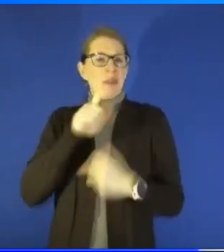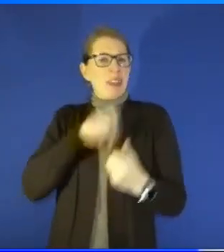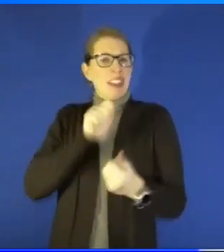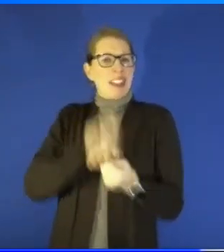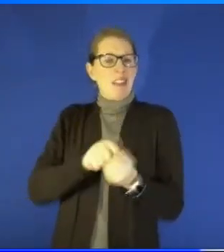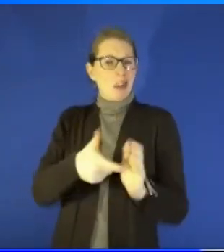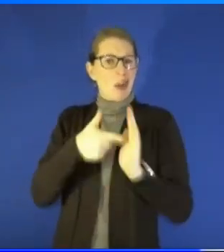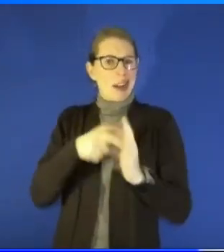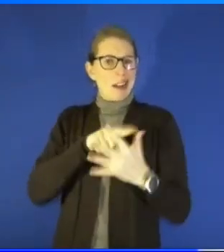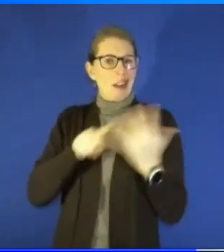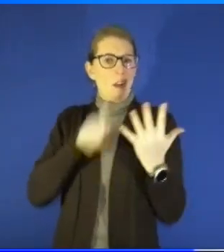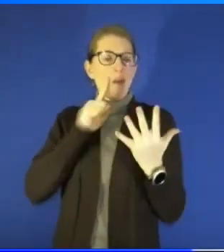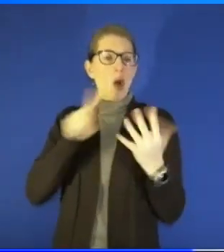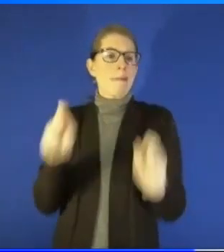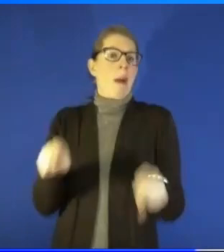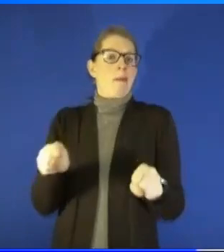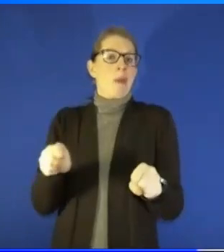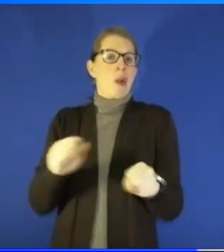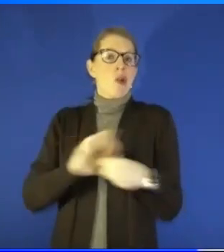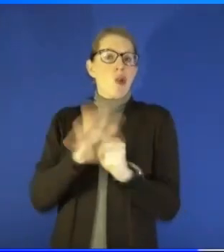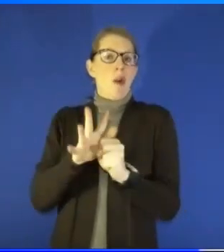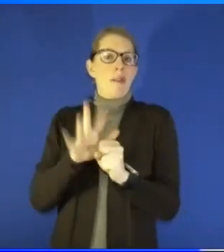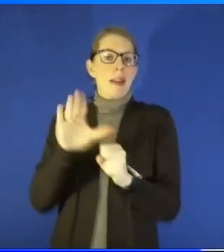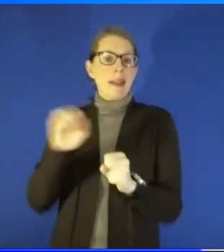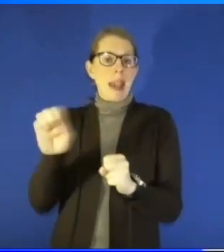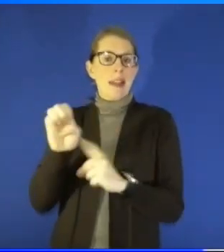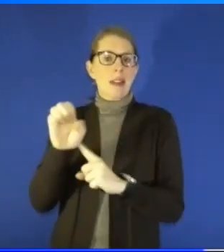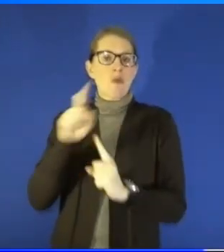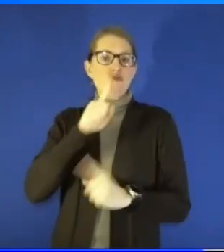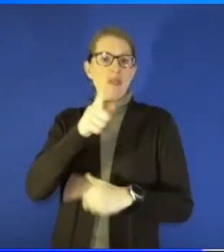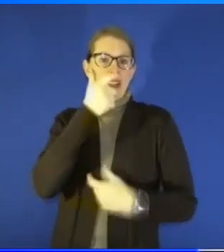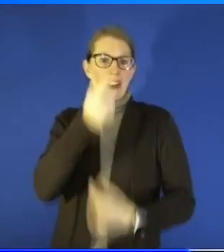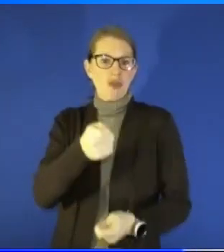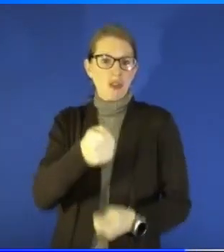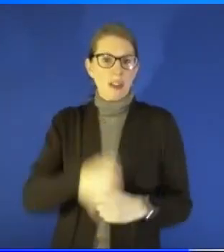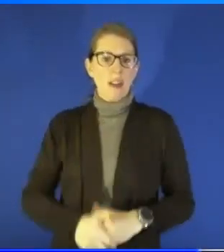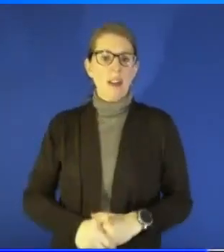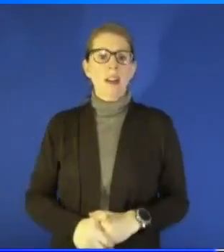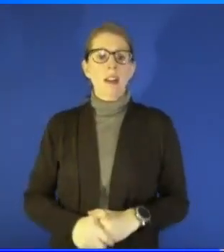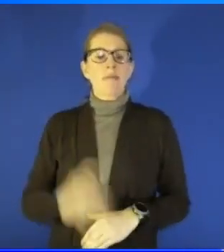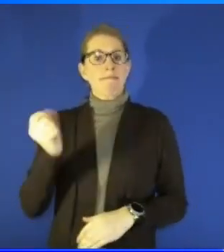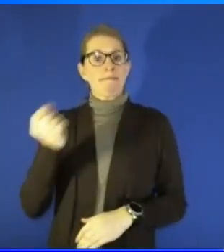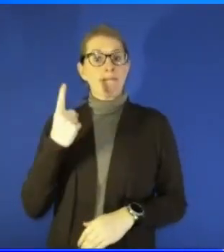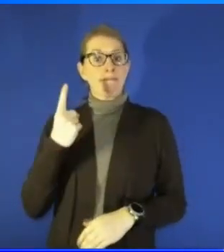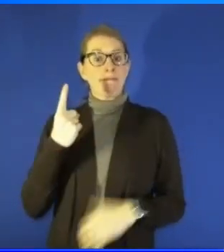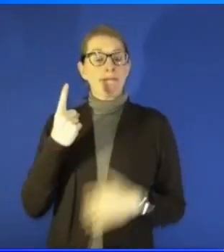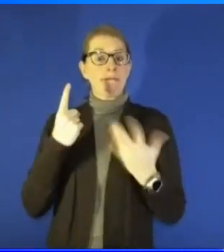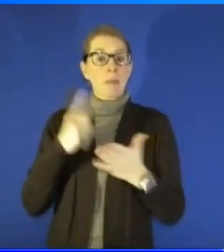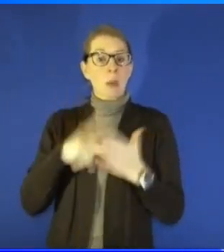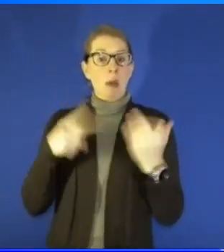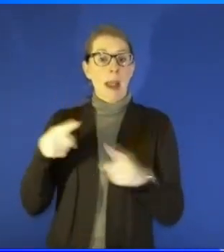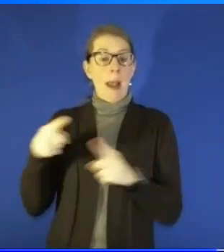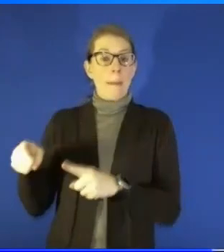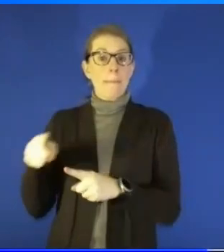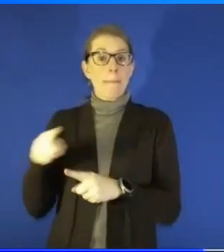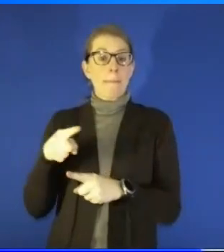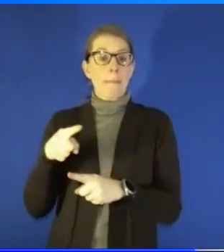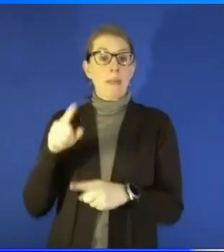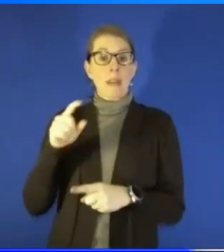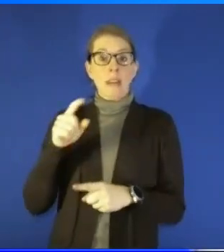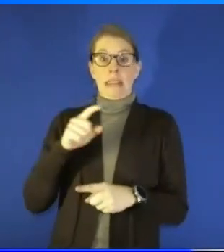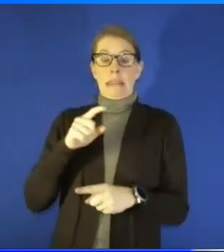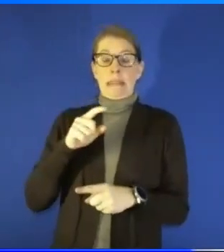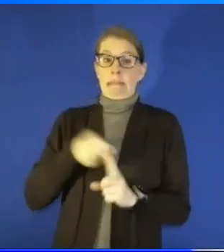probable COVID cases. We are very interested in understanding what happens in the acute infection, why